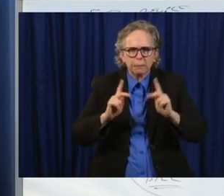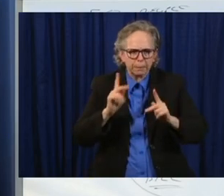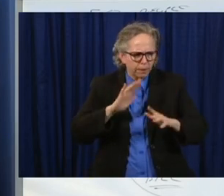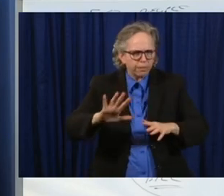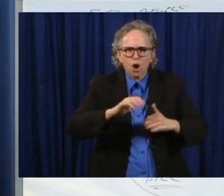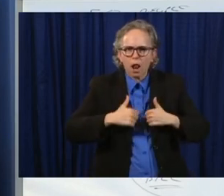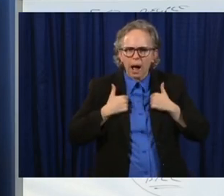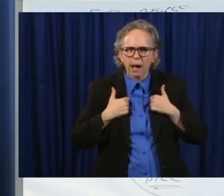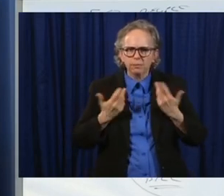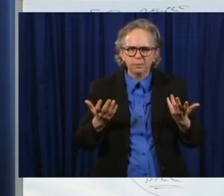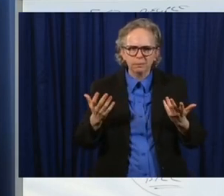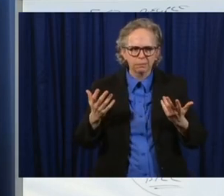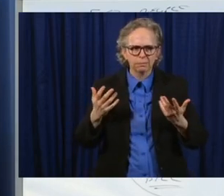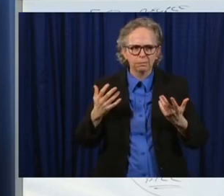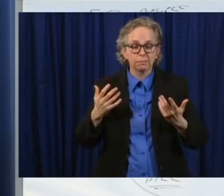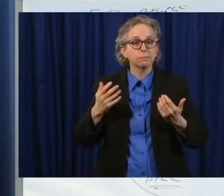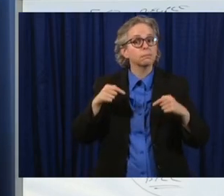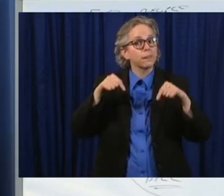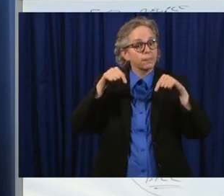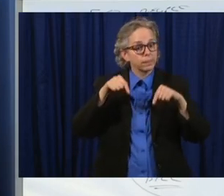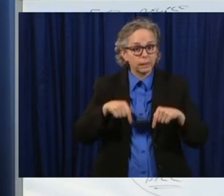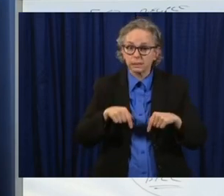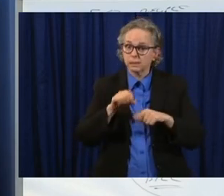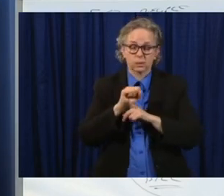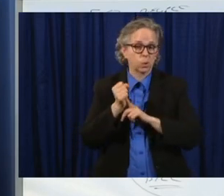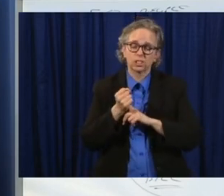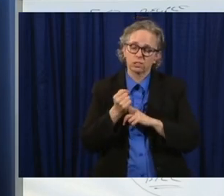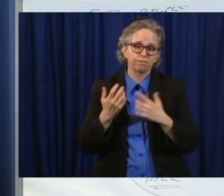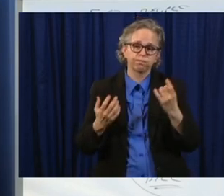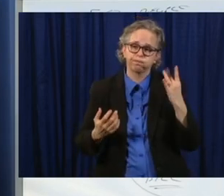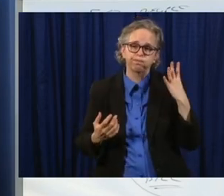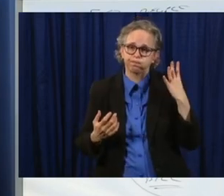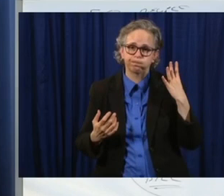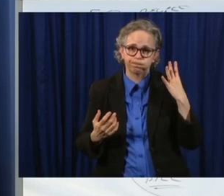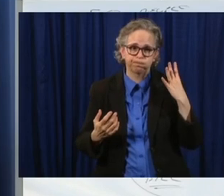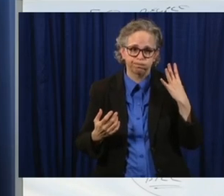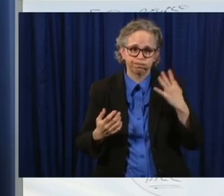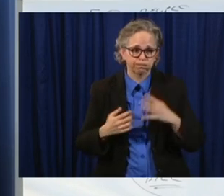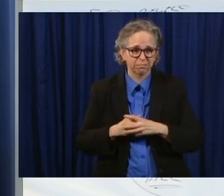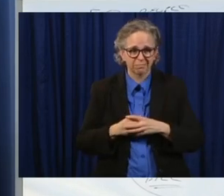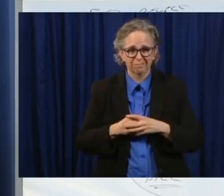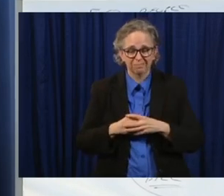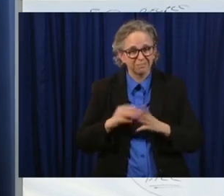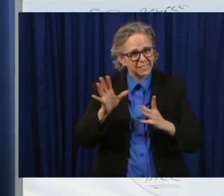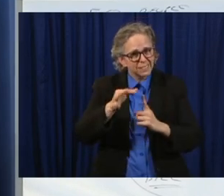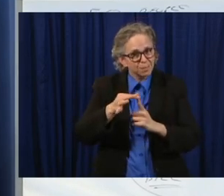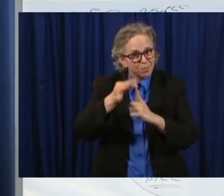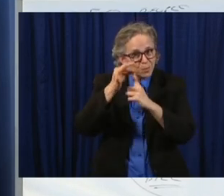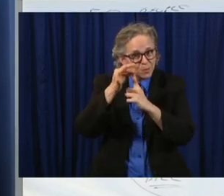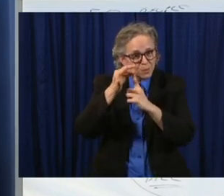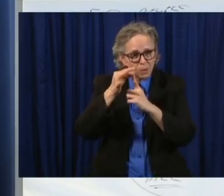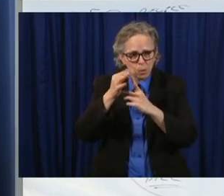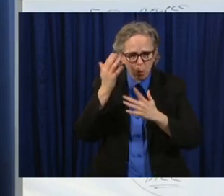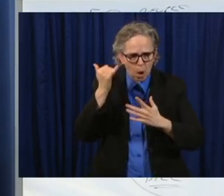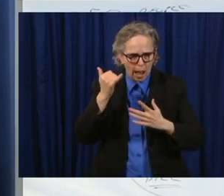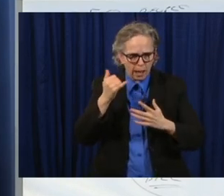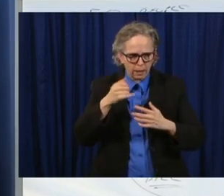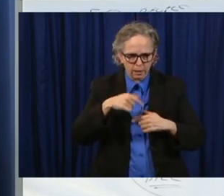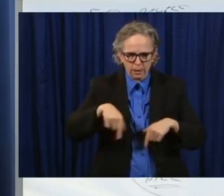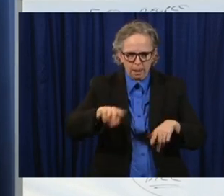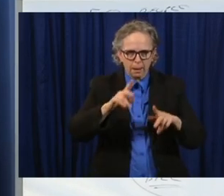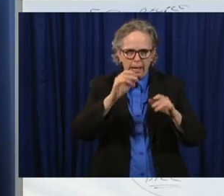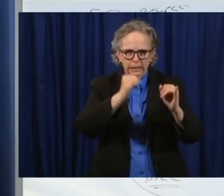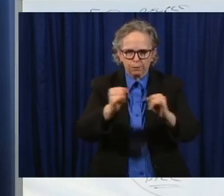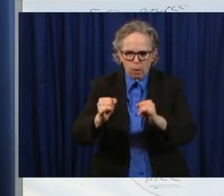situation where what an individual does not only affects them, not only their